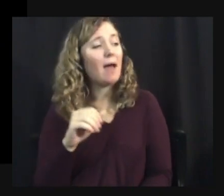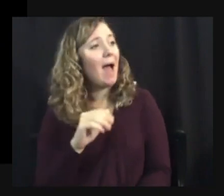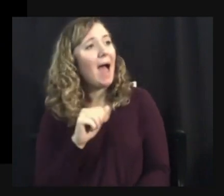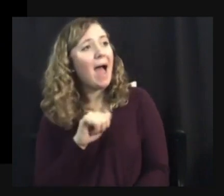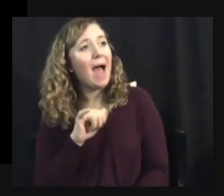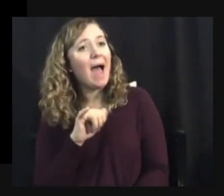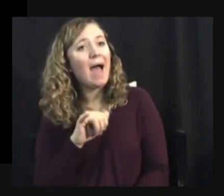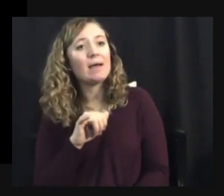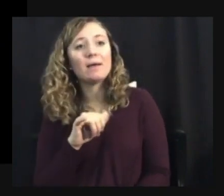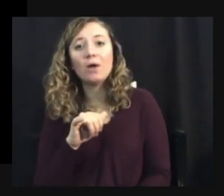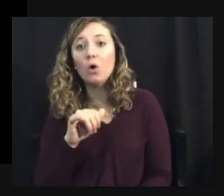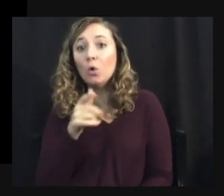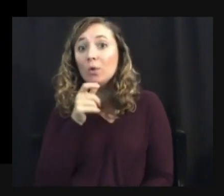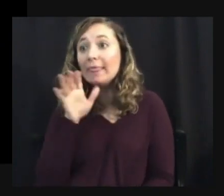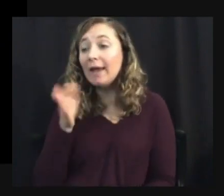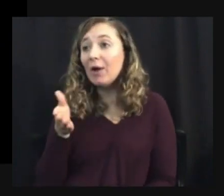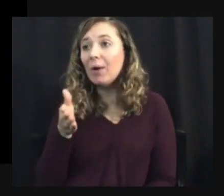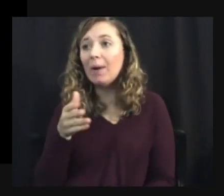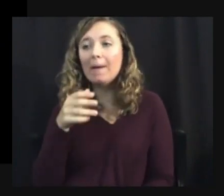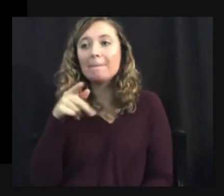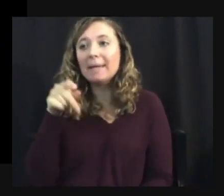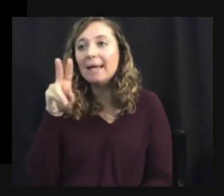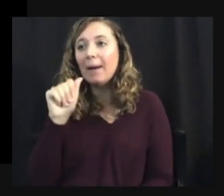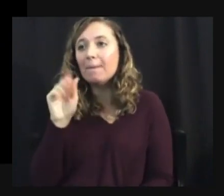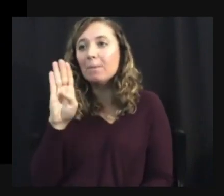Who's there? Peekaboo!